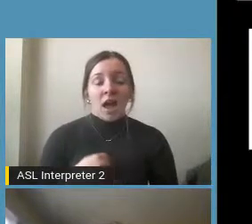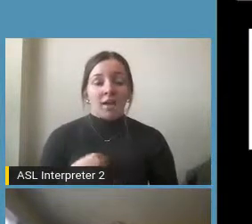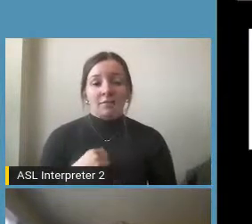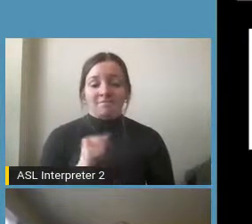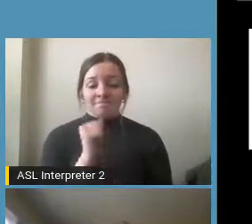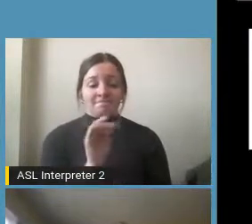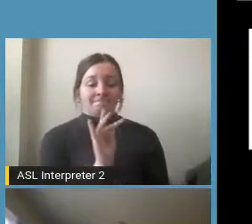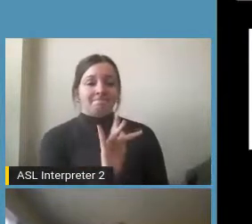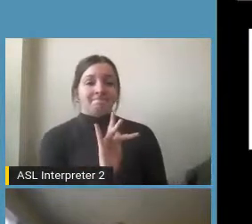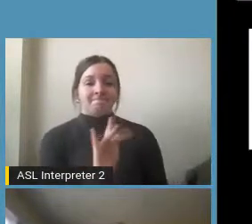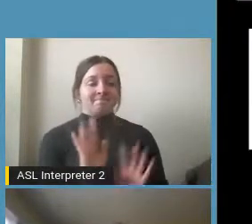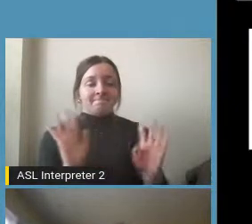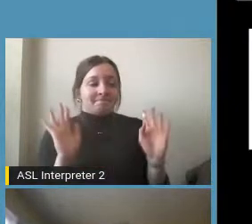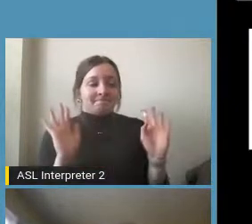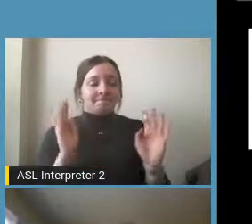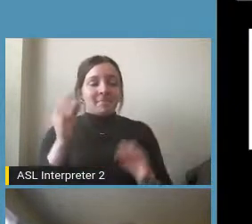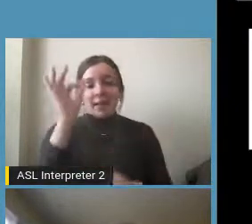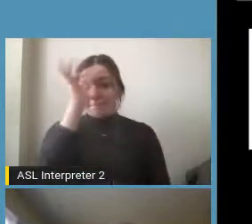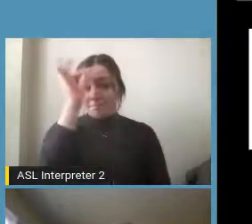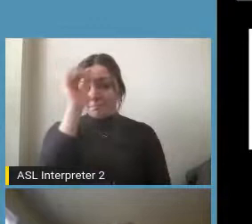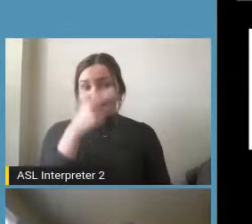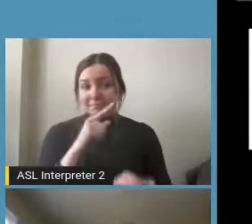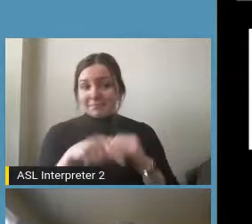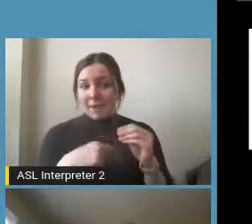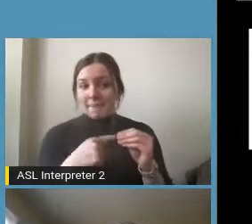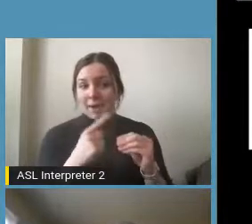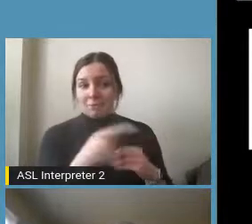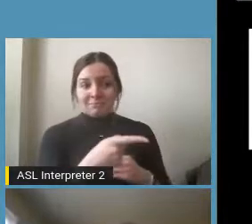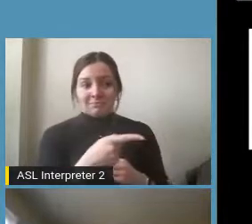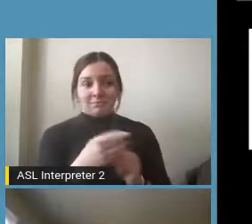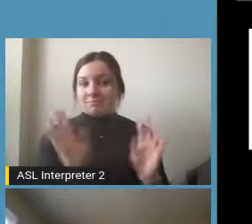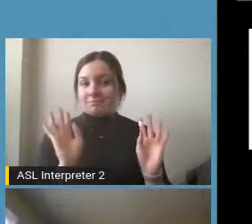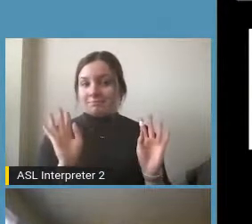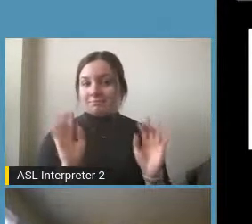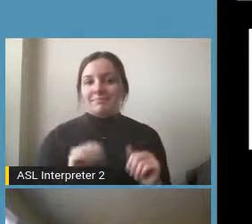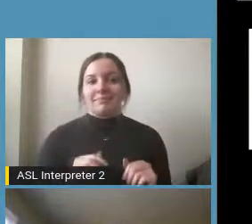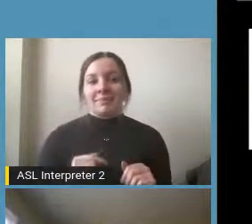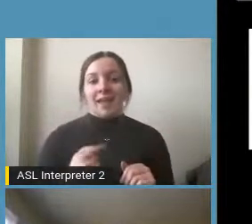how to turn them on, mostly, except the camera. You see that in the middle.